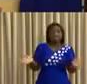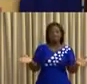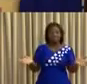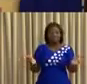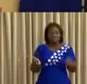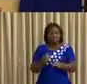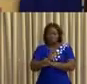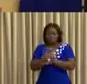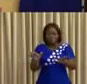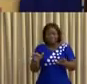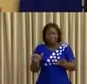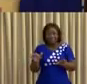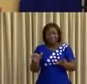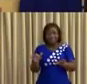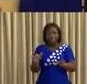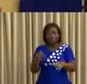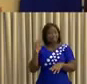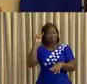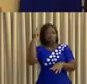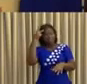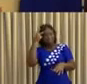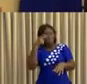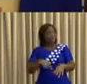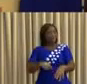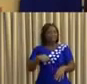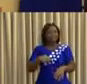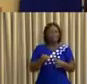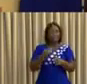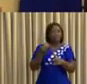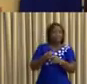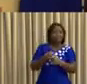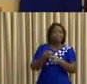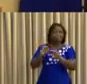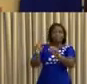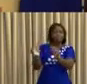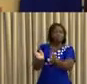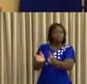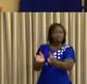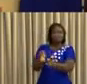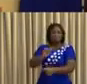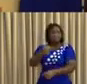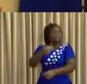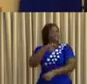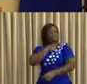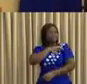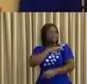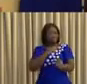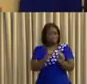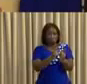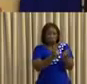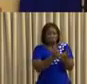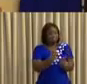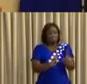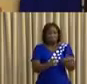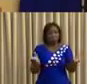and without regard to the political, religious, or ethnic affiliations of any citizen or group of